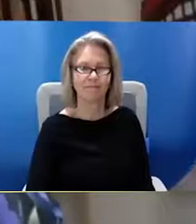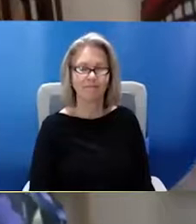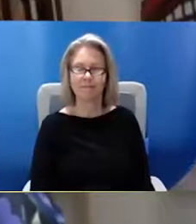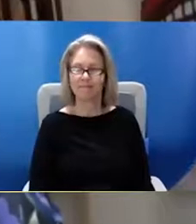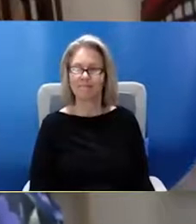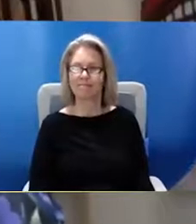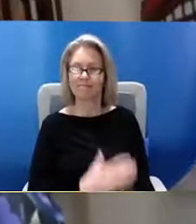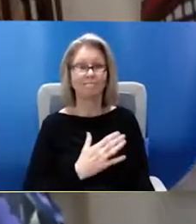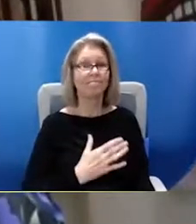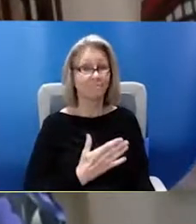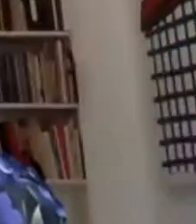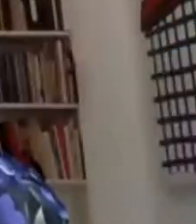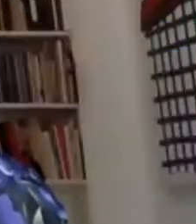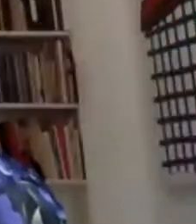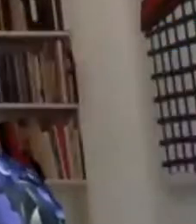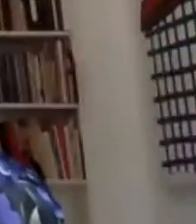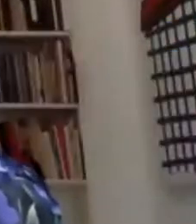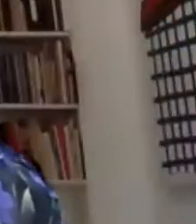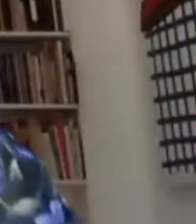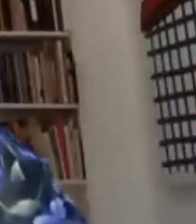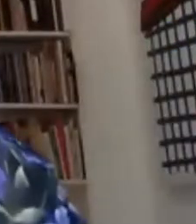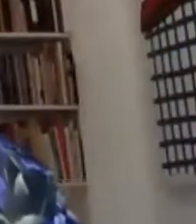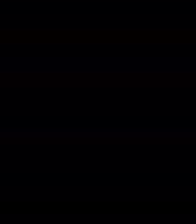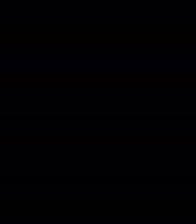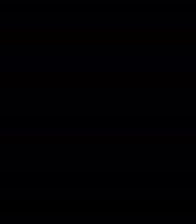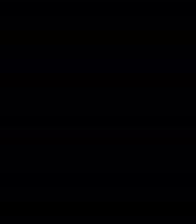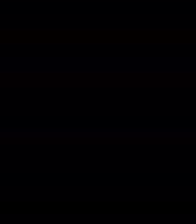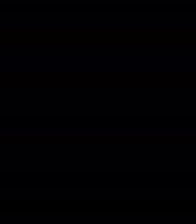I think it's 12 questions. Enjoy.